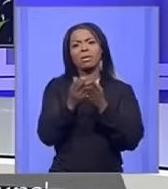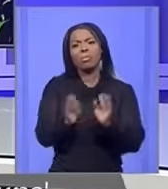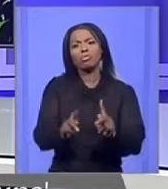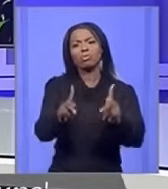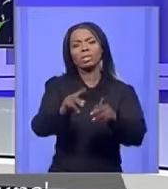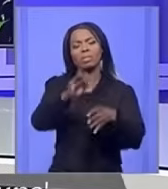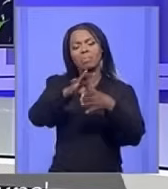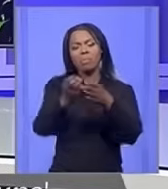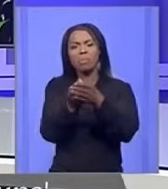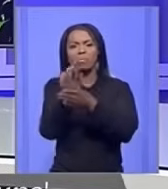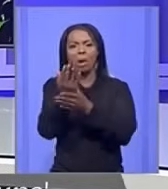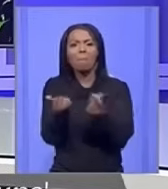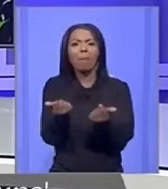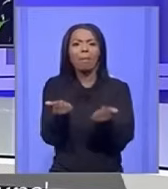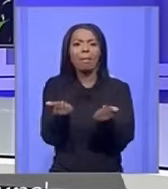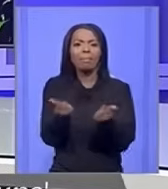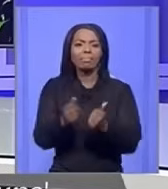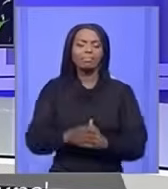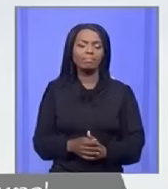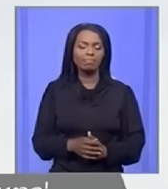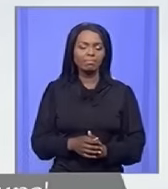ka nageng.